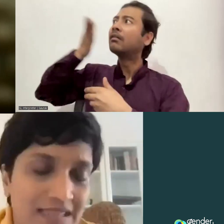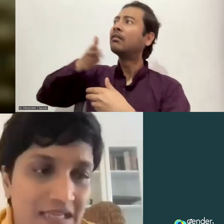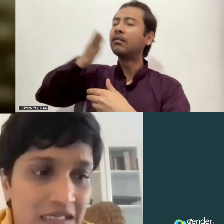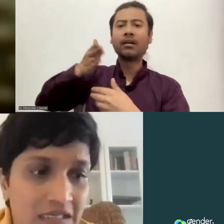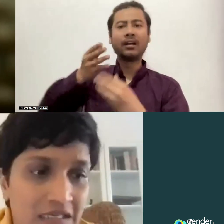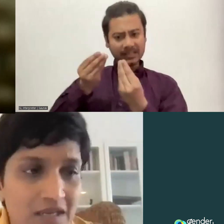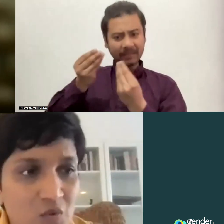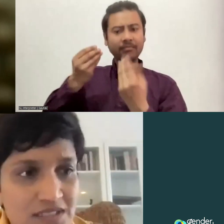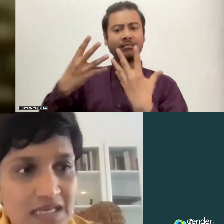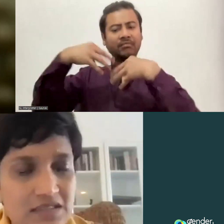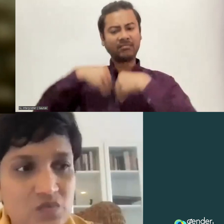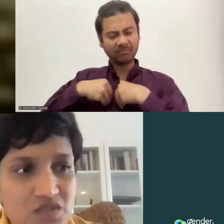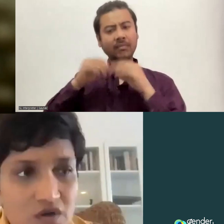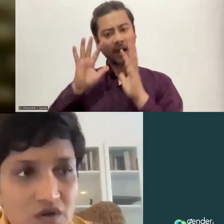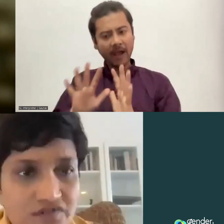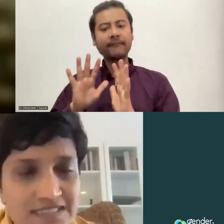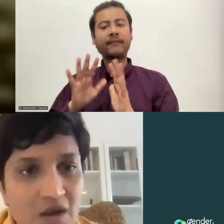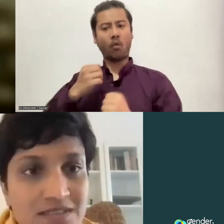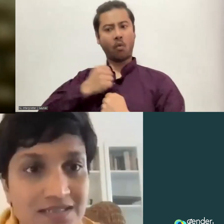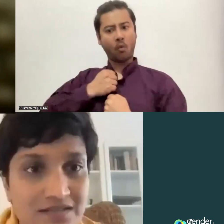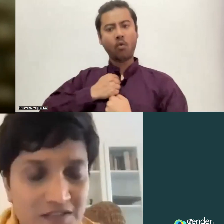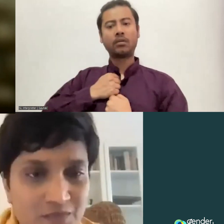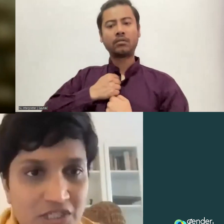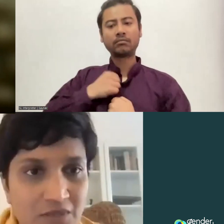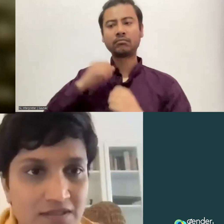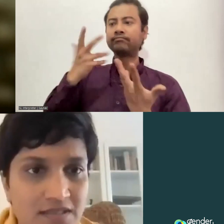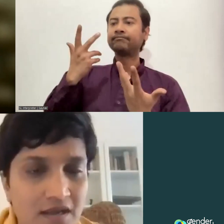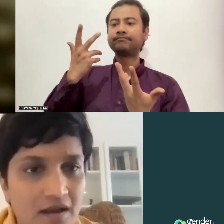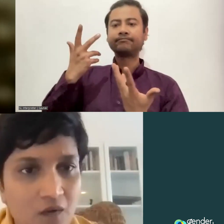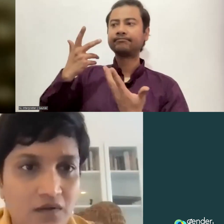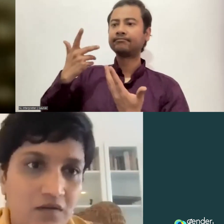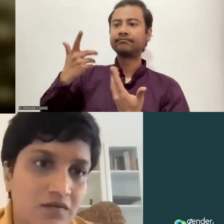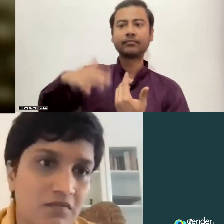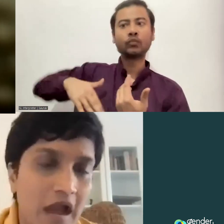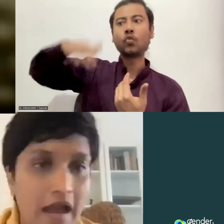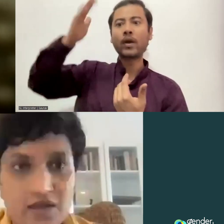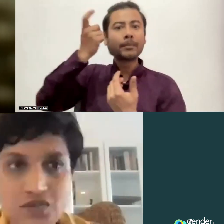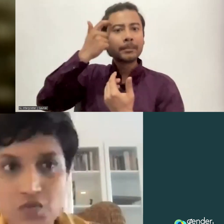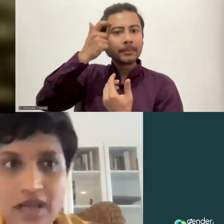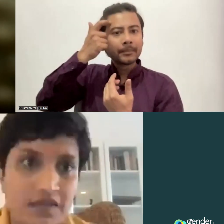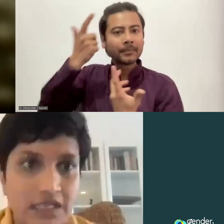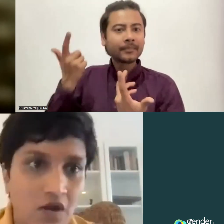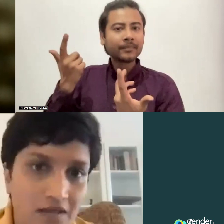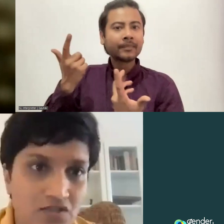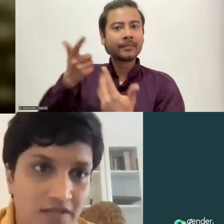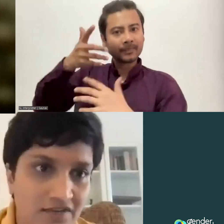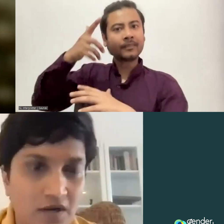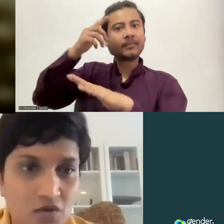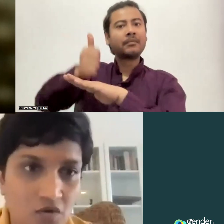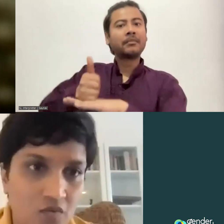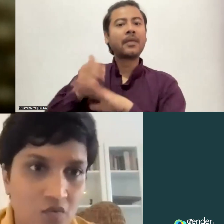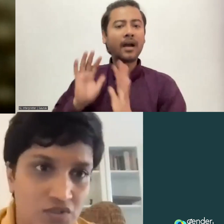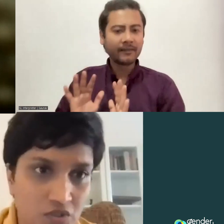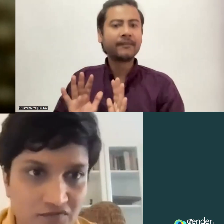And I think in most cases, we sort of discount it, especially because, I went to an Ivy League college, so therefore